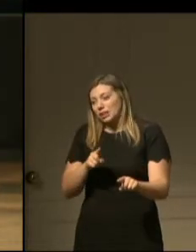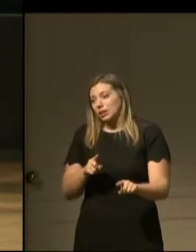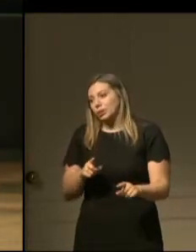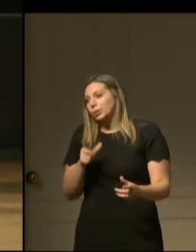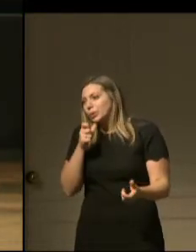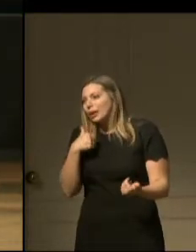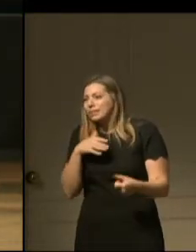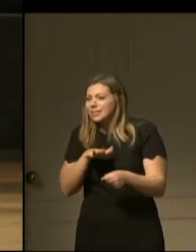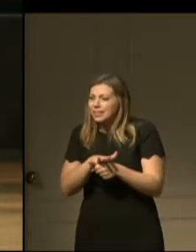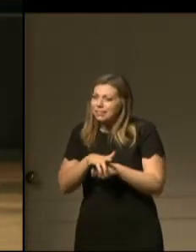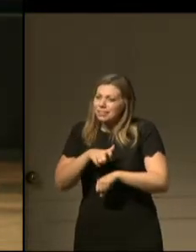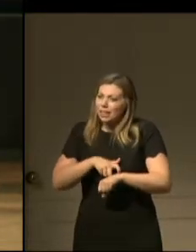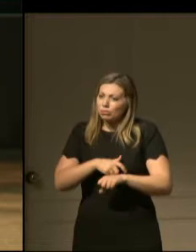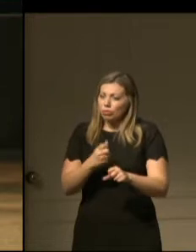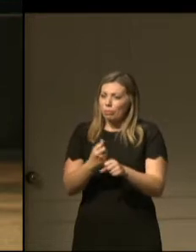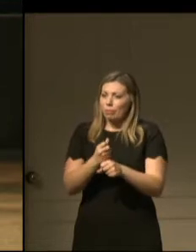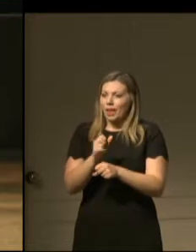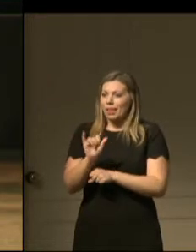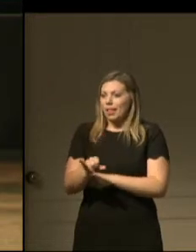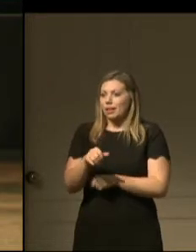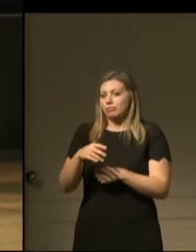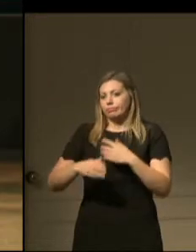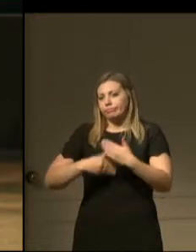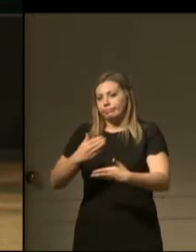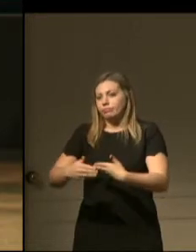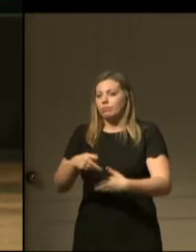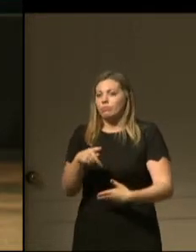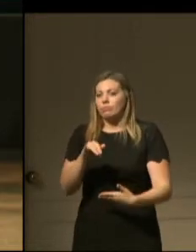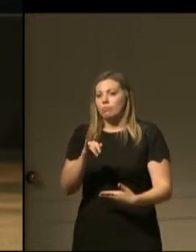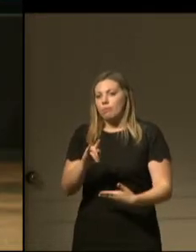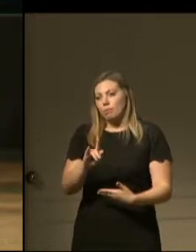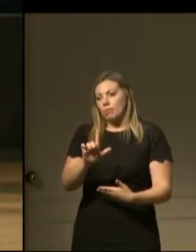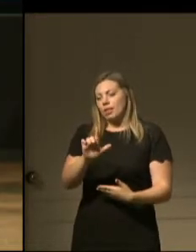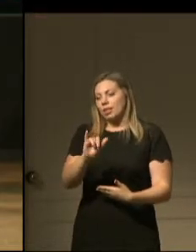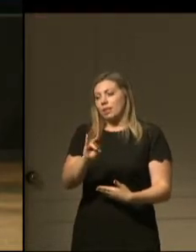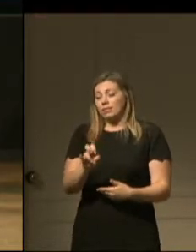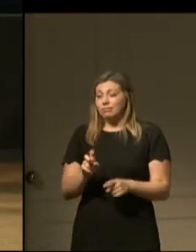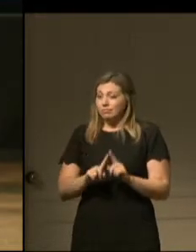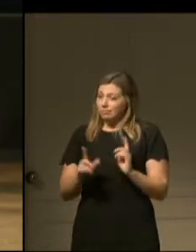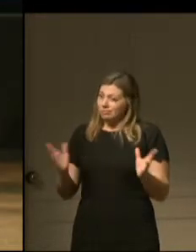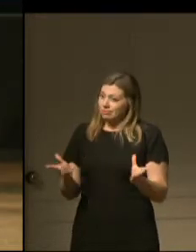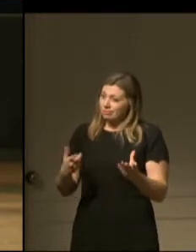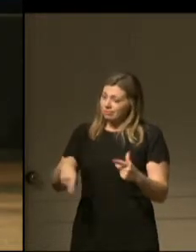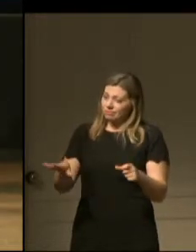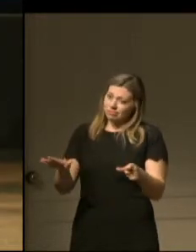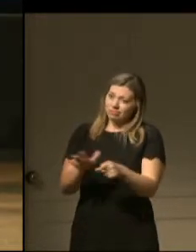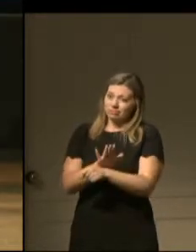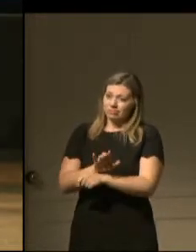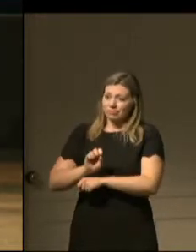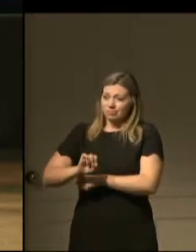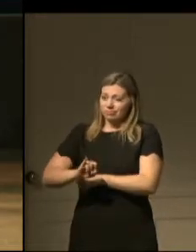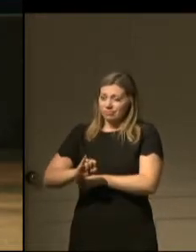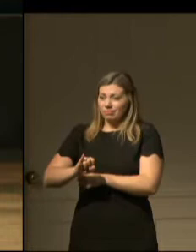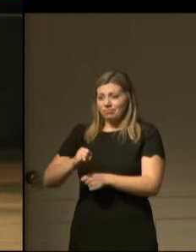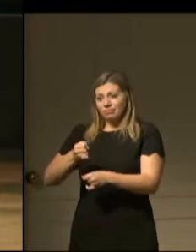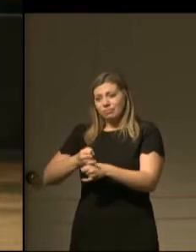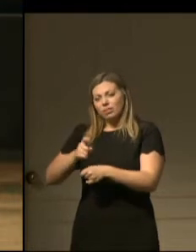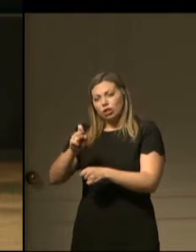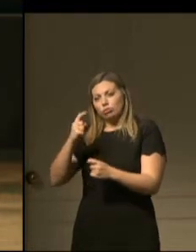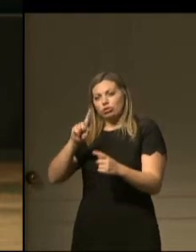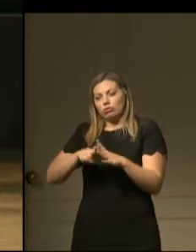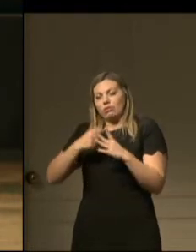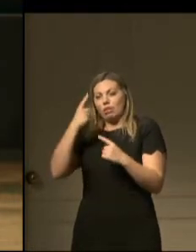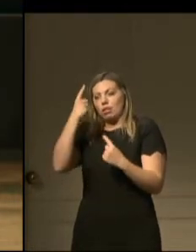time to develop that pipeline? But I would totally encourage you that as a whole institution, you probably want to start thinking about that,